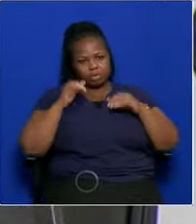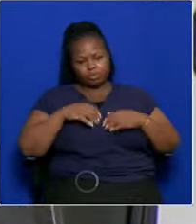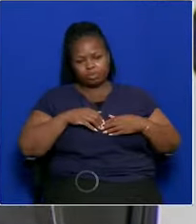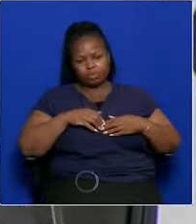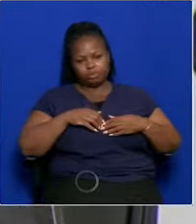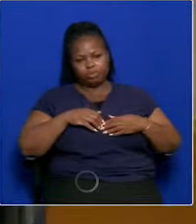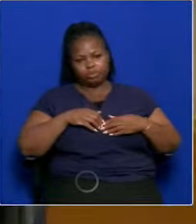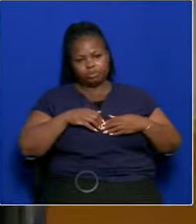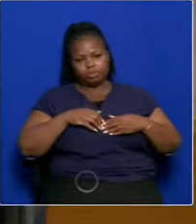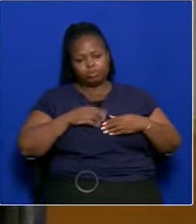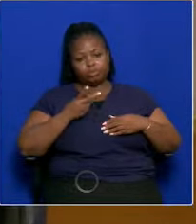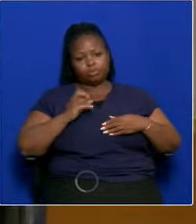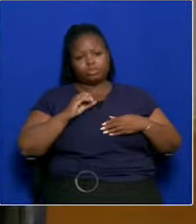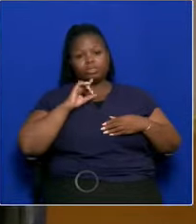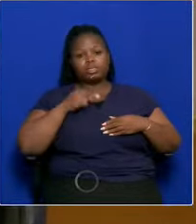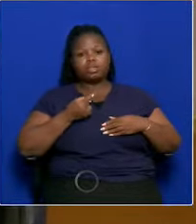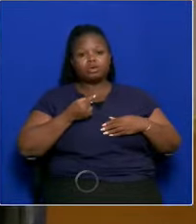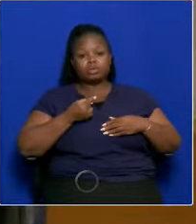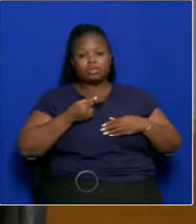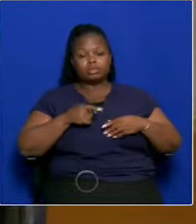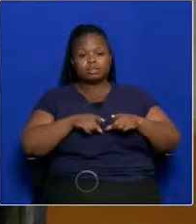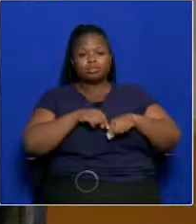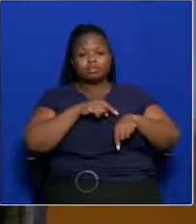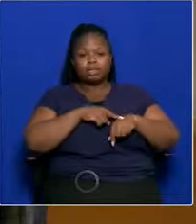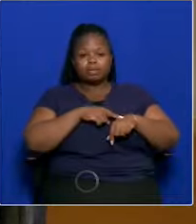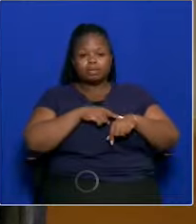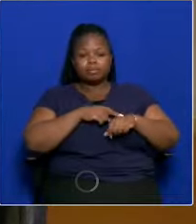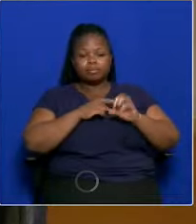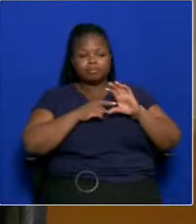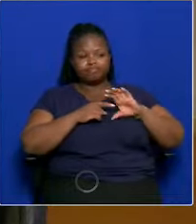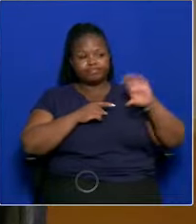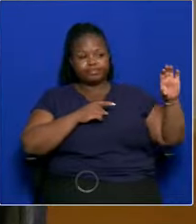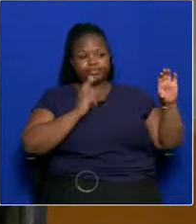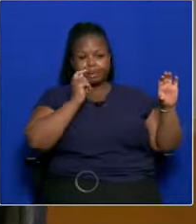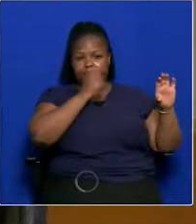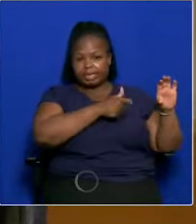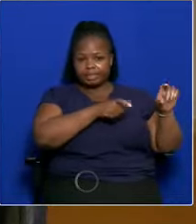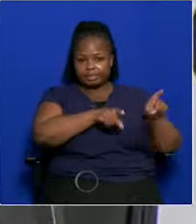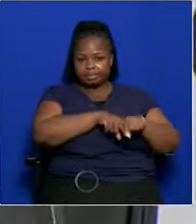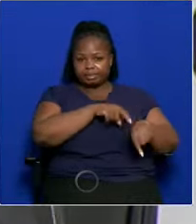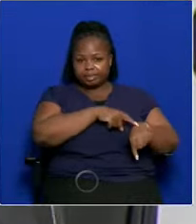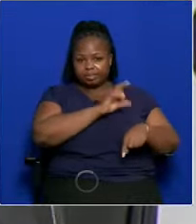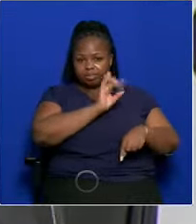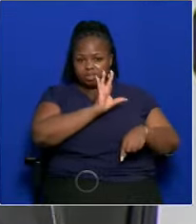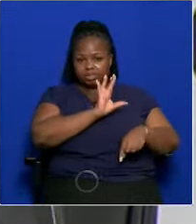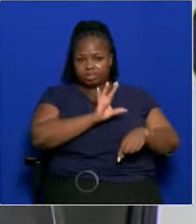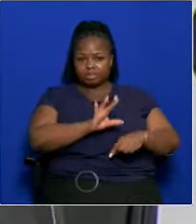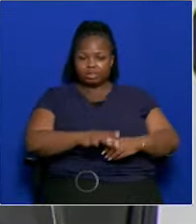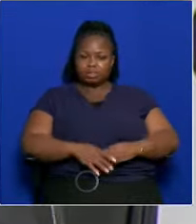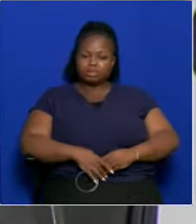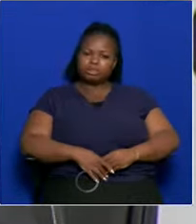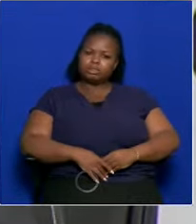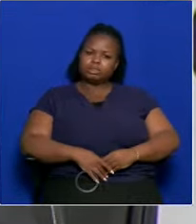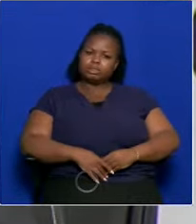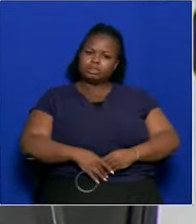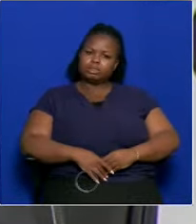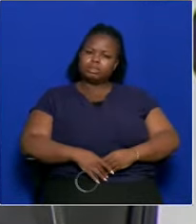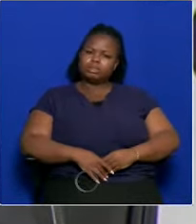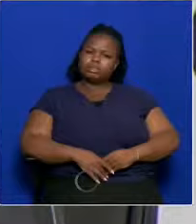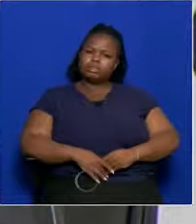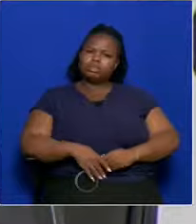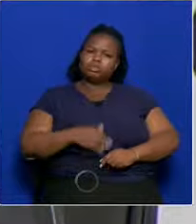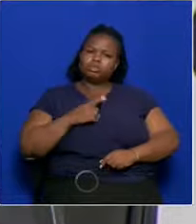20,000 rand at the same time? Yeah, I paid at the same time. At the same time? Yes. Where was he when you paid him?